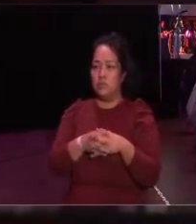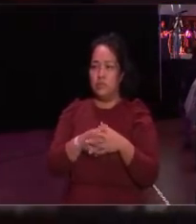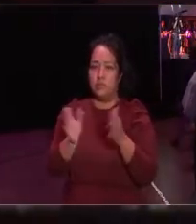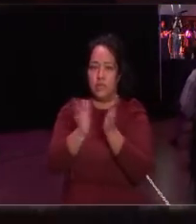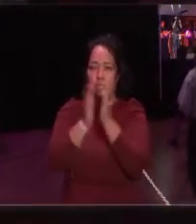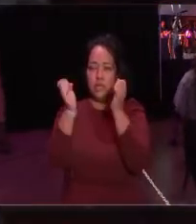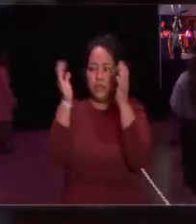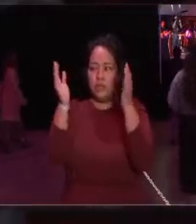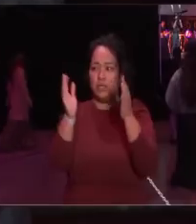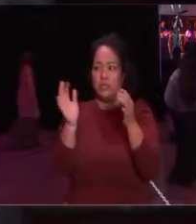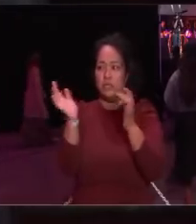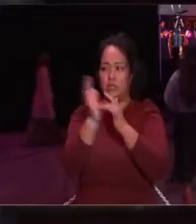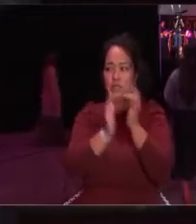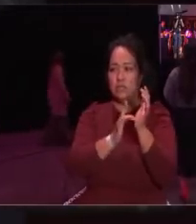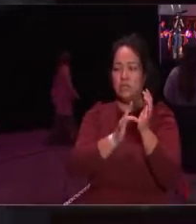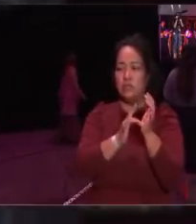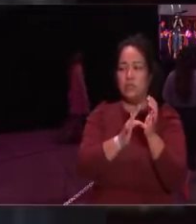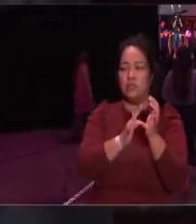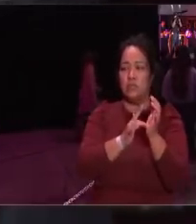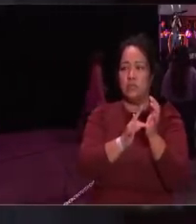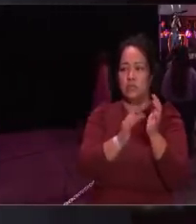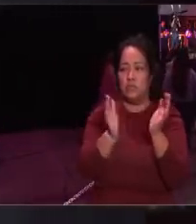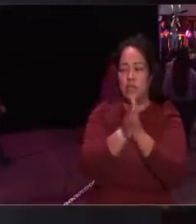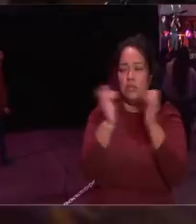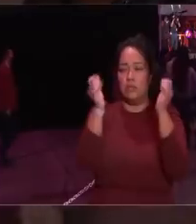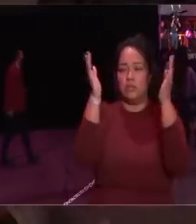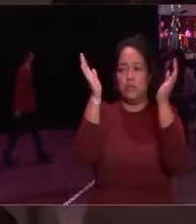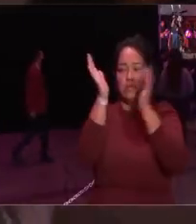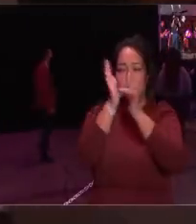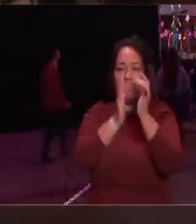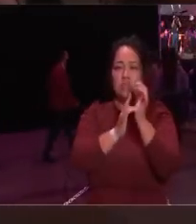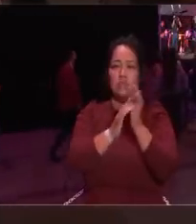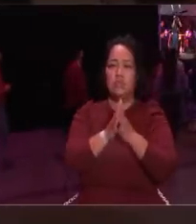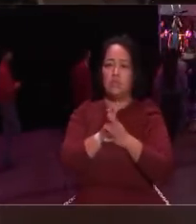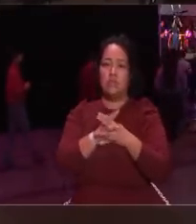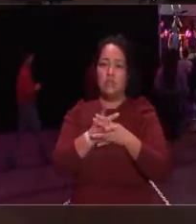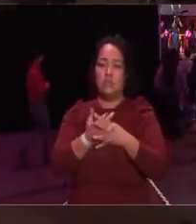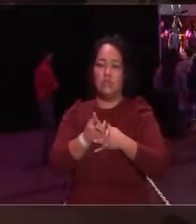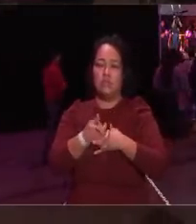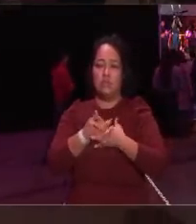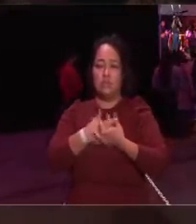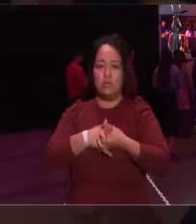Hallelujah, Jesus. Hallelujah, Jesus.